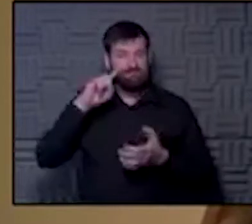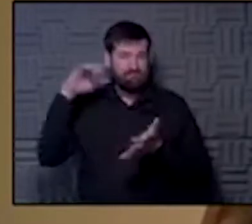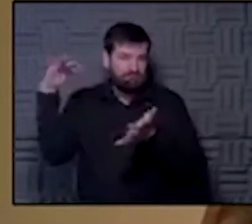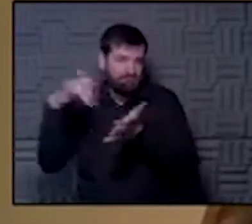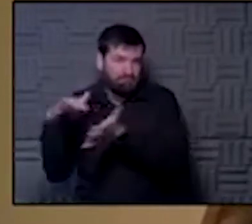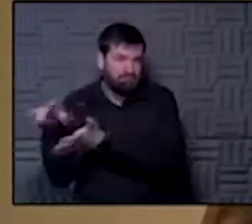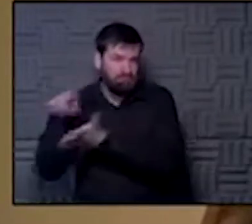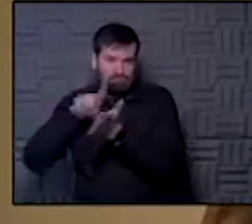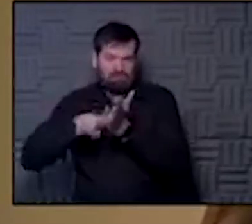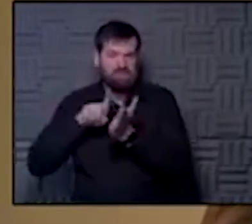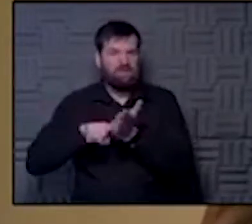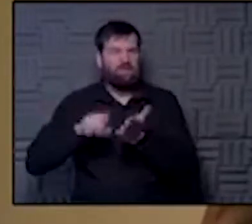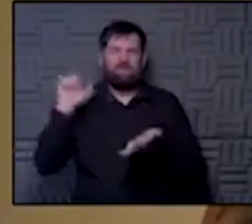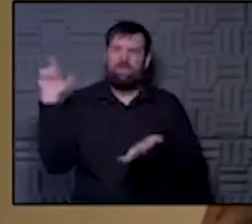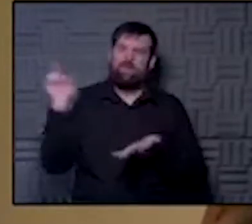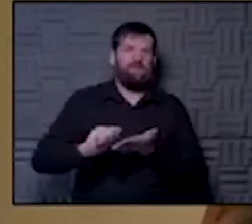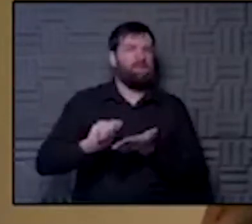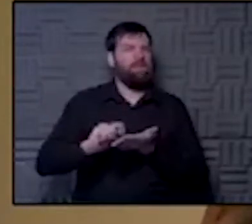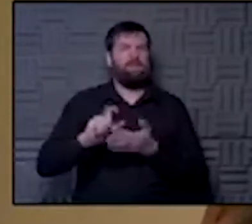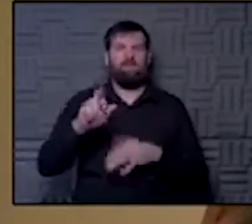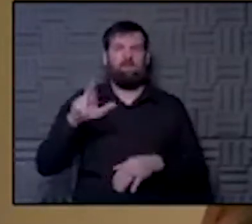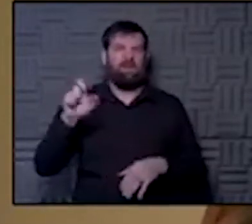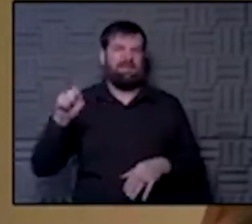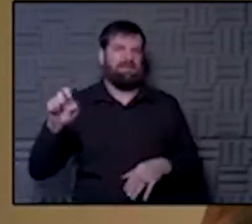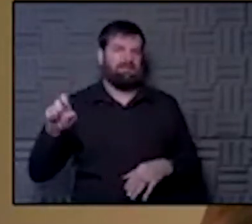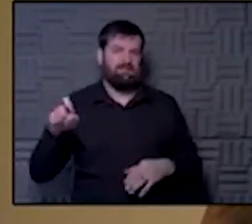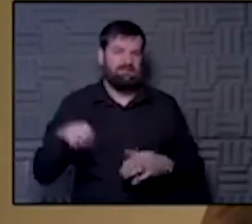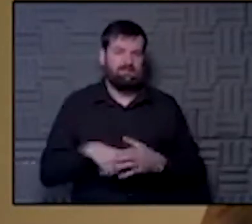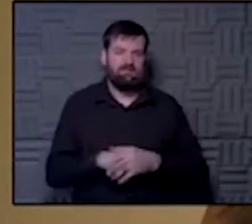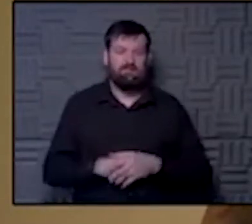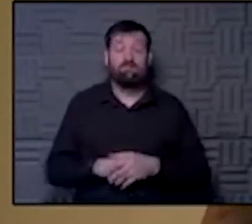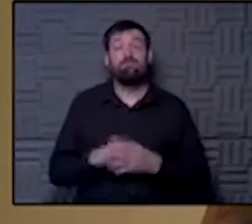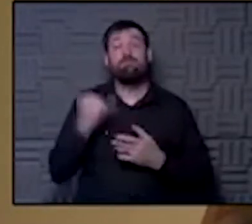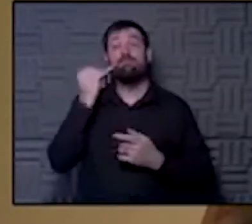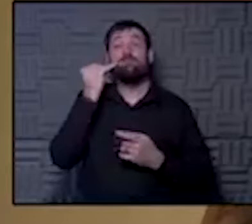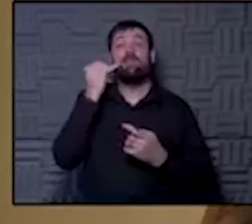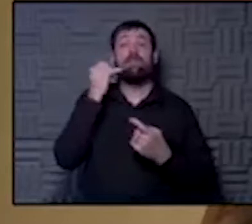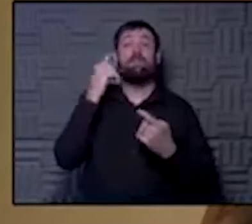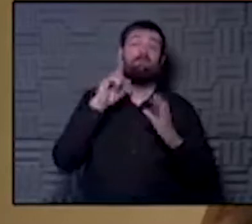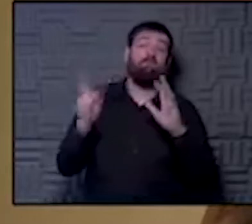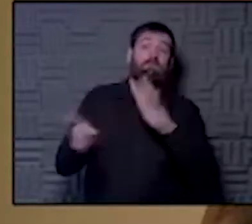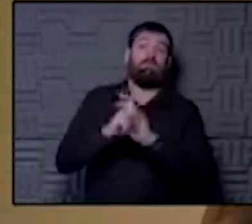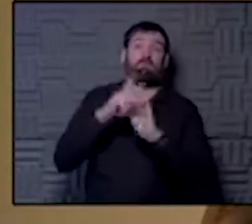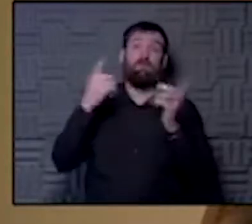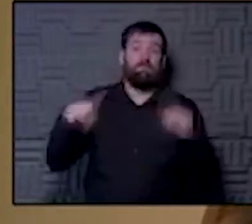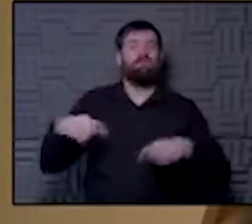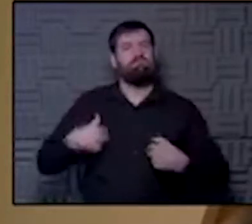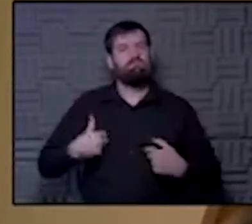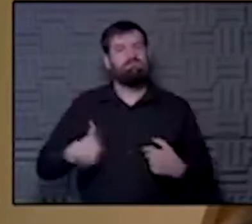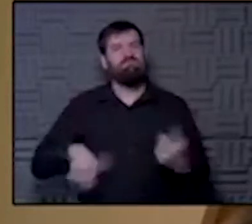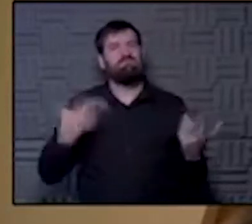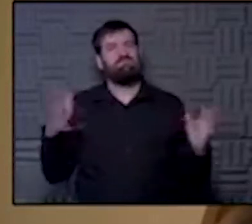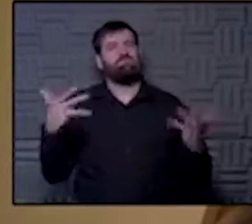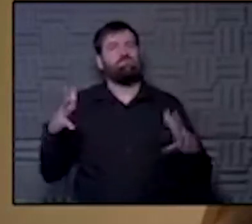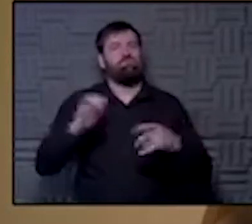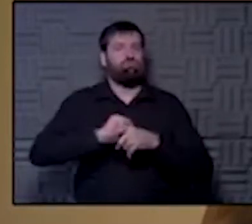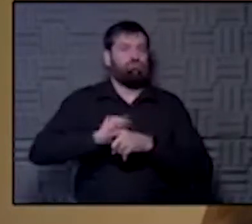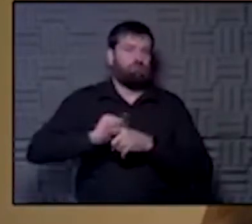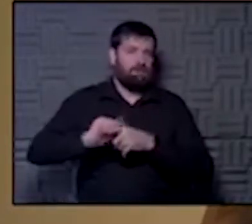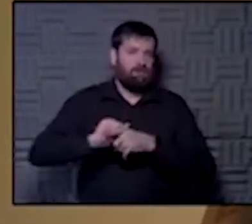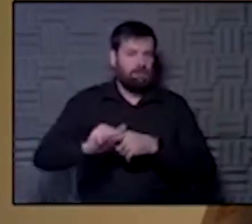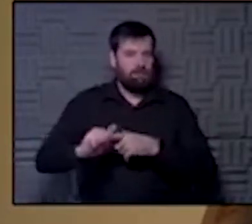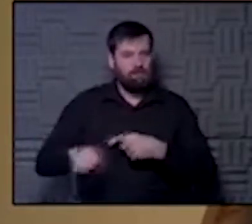medication, we're seeing very low rates of that. And if anything were to occur, we're trained in reaction protocols with all other